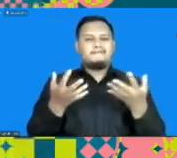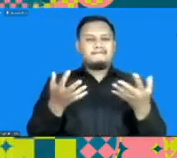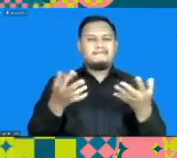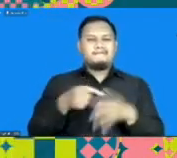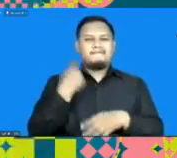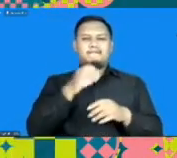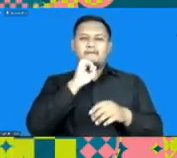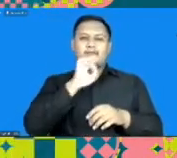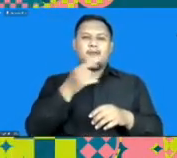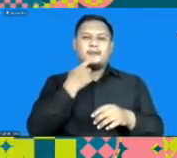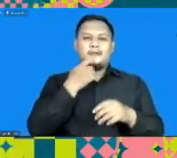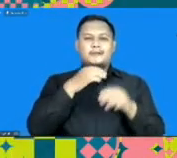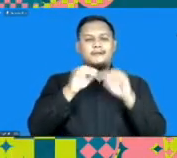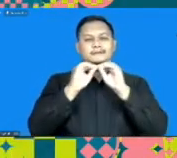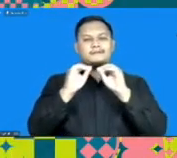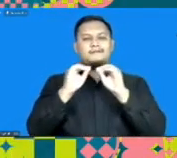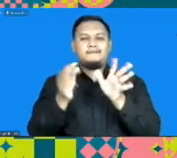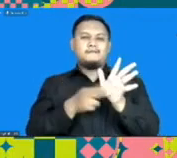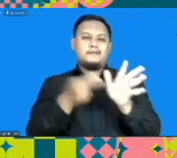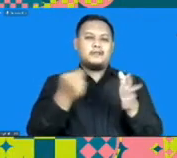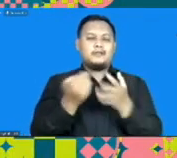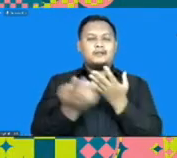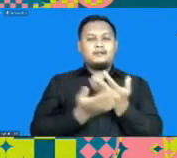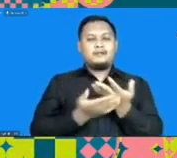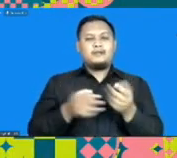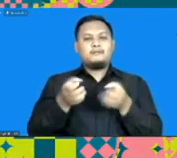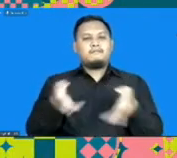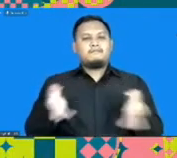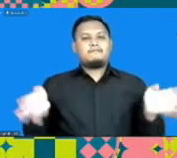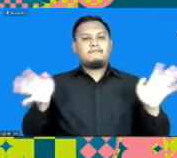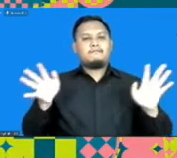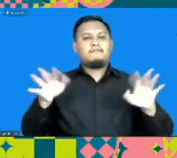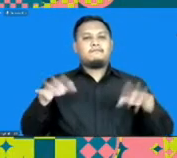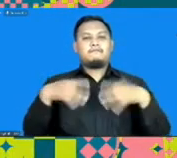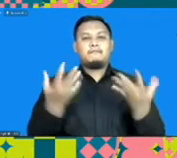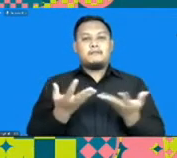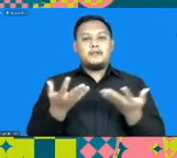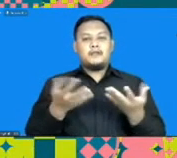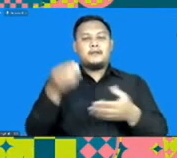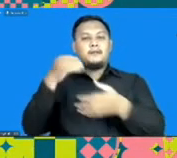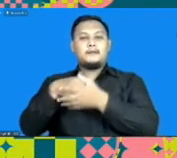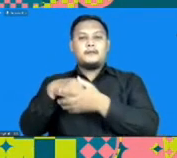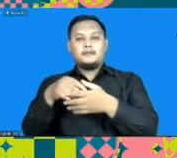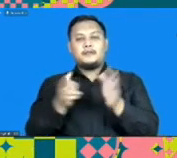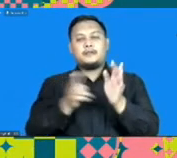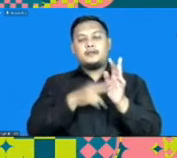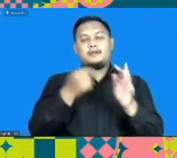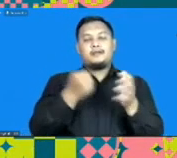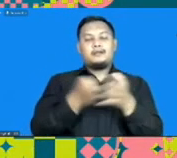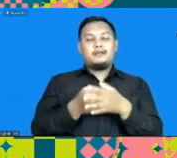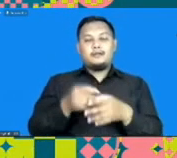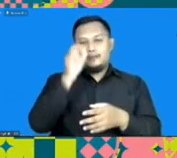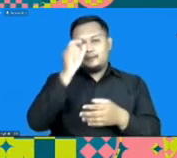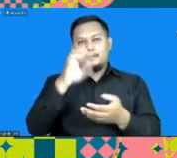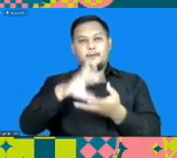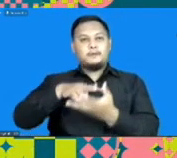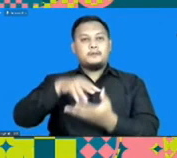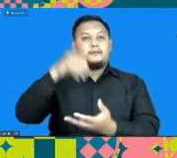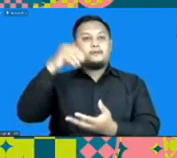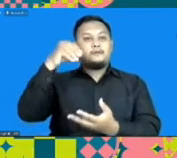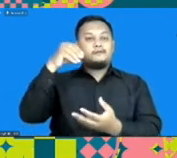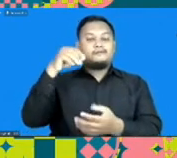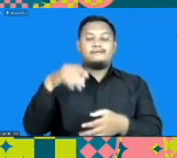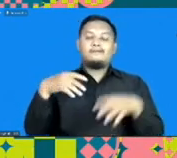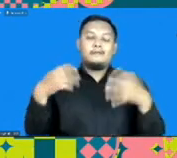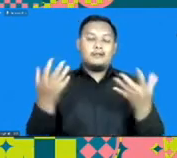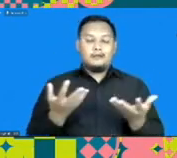Pancasila. And then you're talking about bringing values in the front and center as we are just creating, yeah, a new capital. In